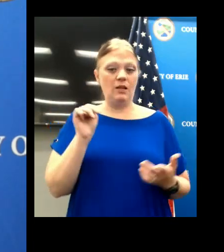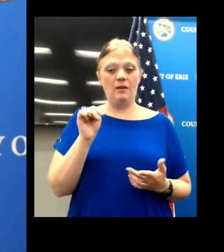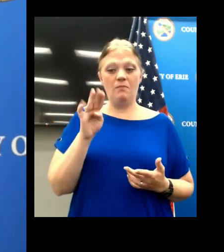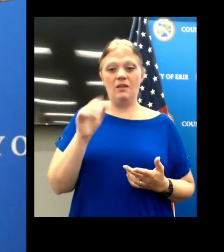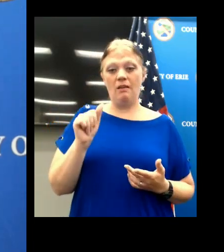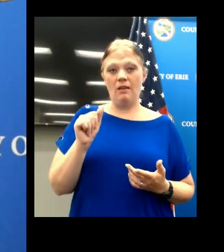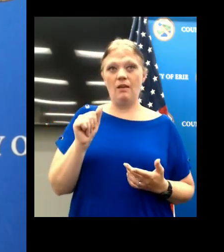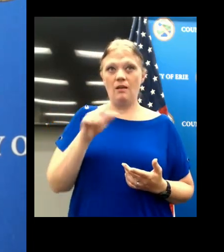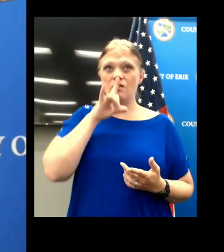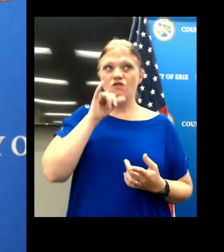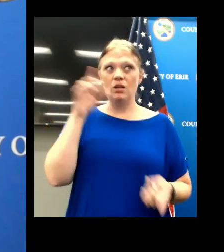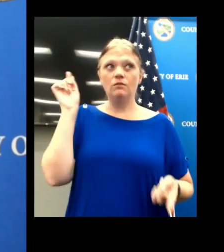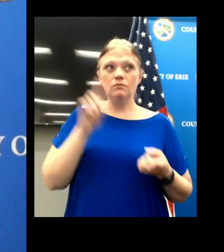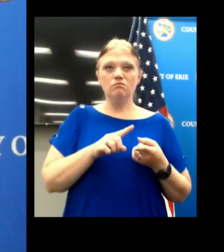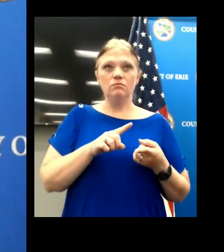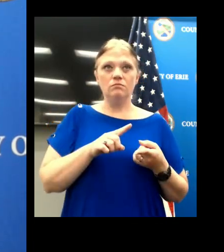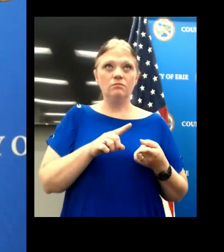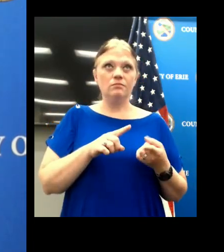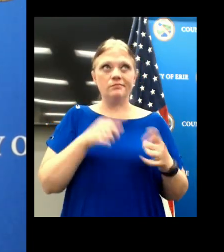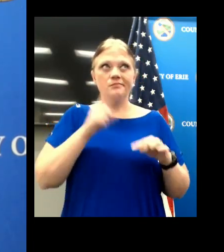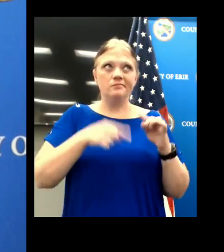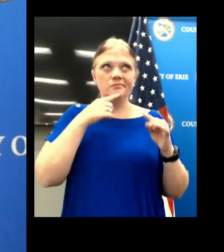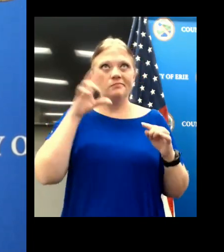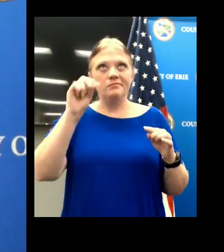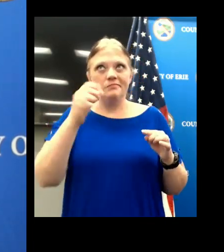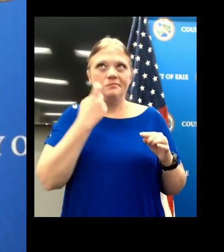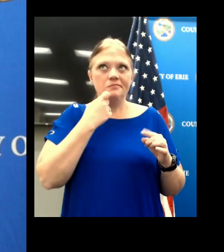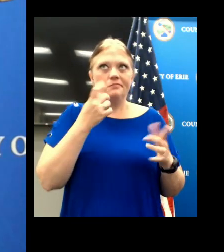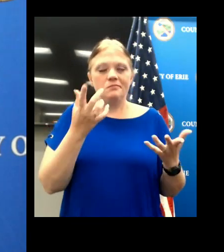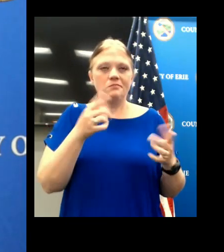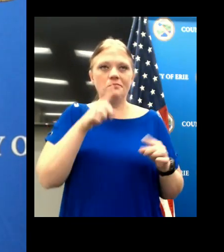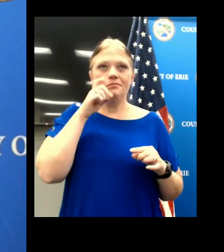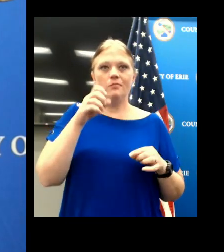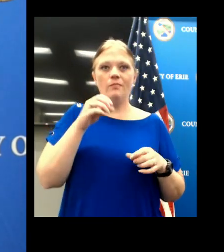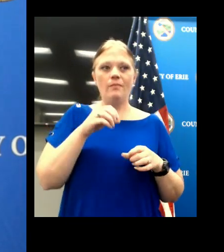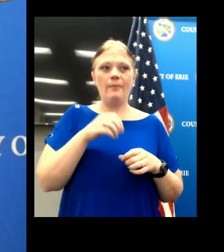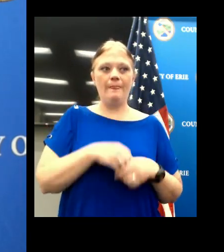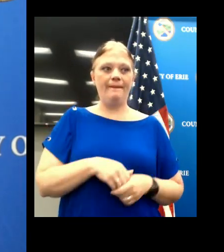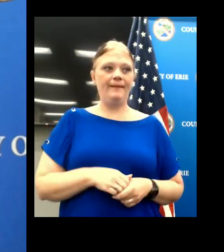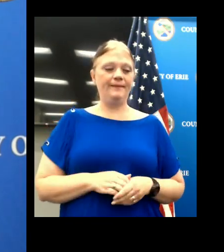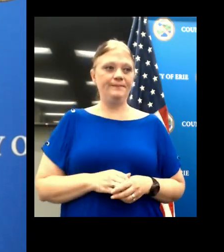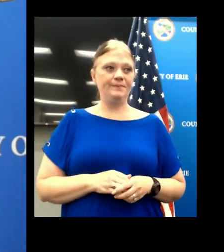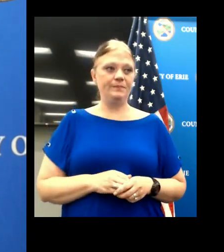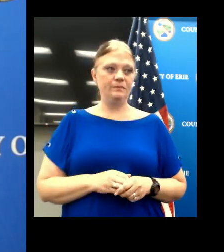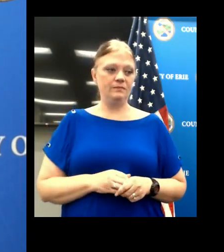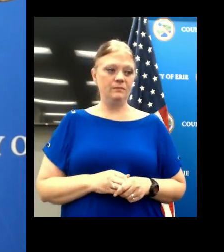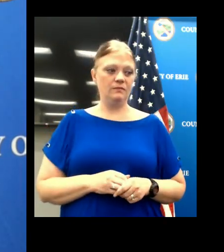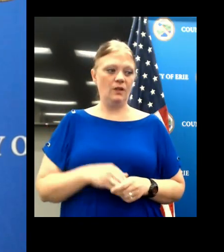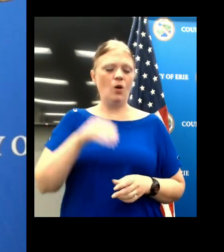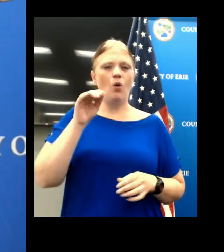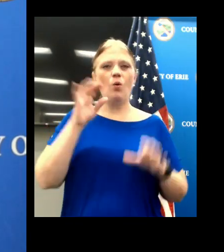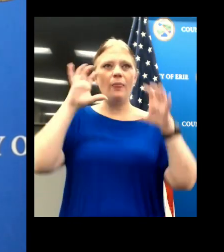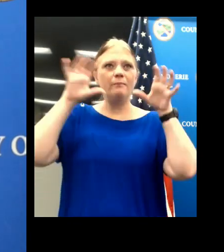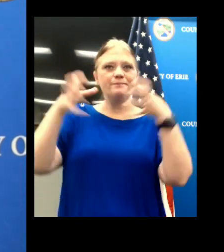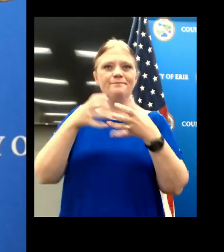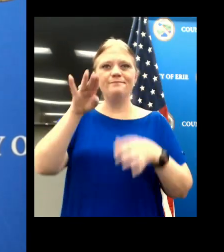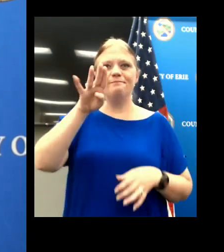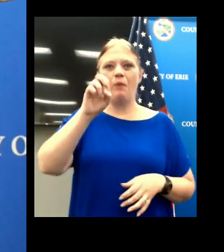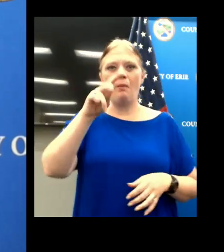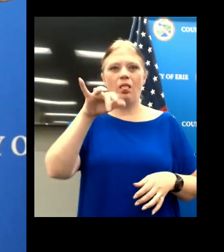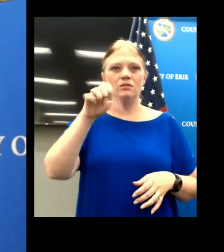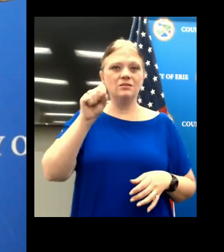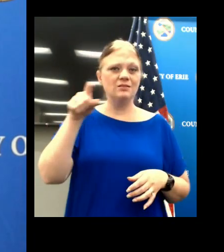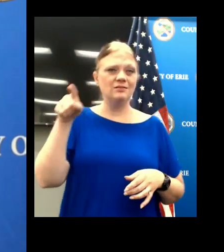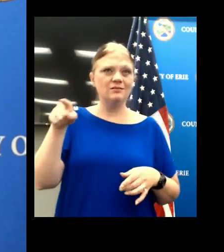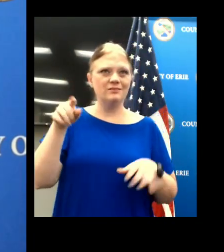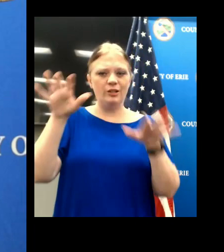seems to have really almost had no positive tests recently because they're in the bubbles. The ones that are not in the bubbles took the risk. And they're